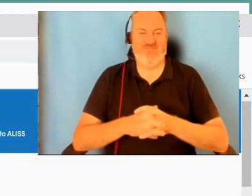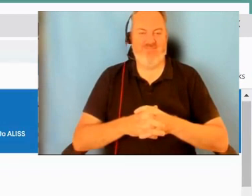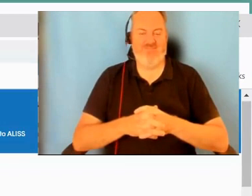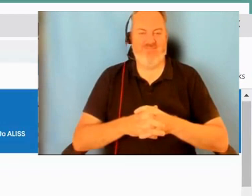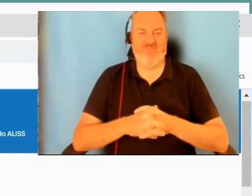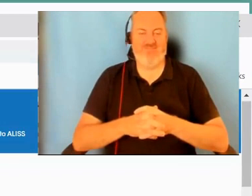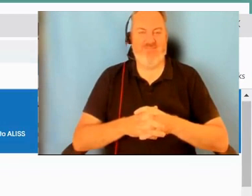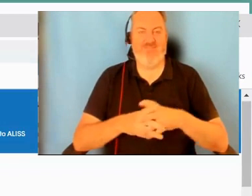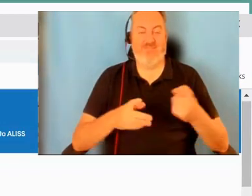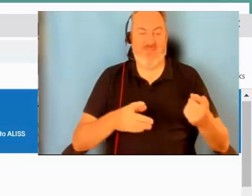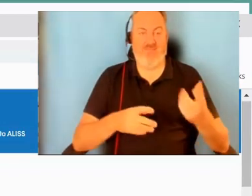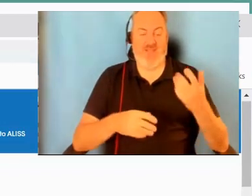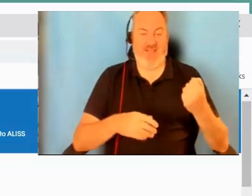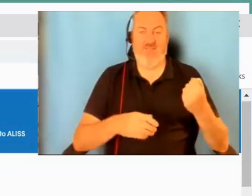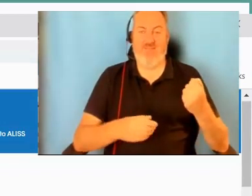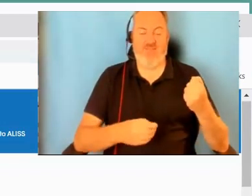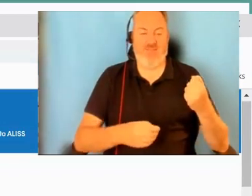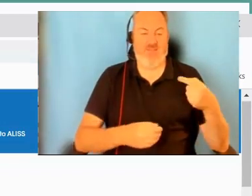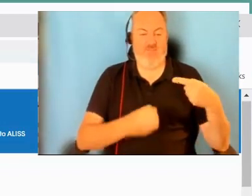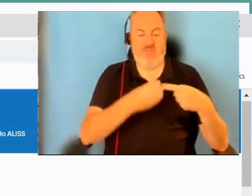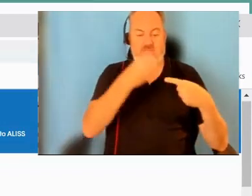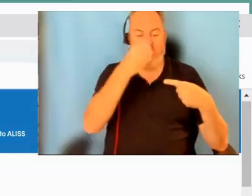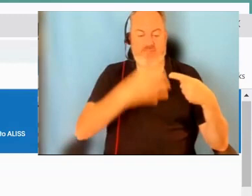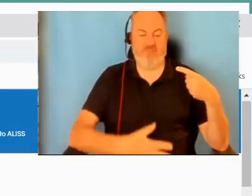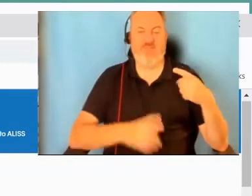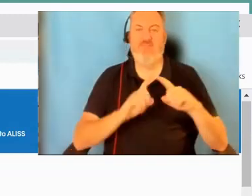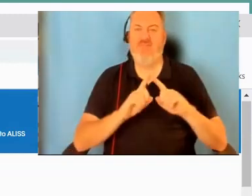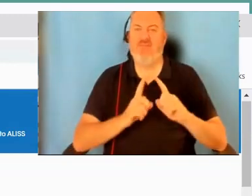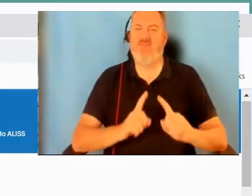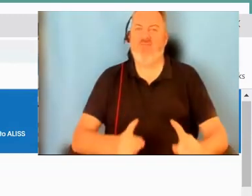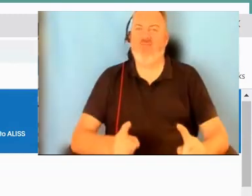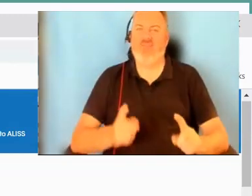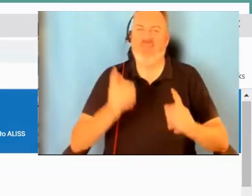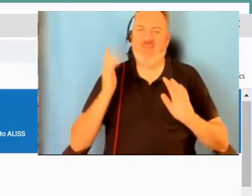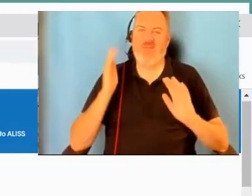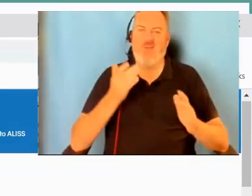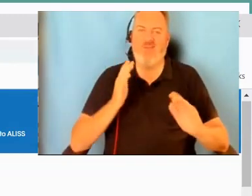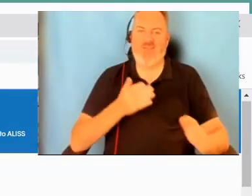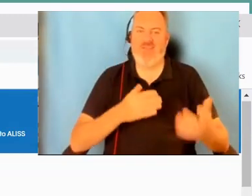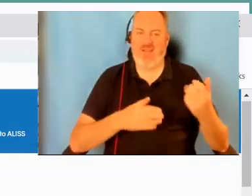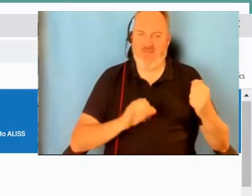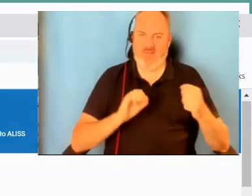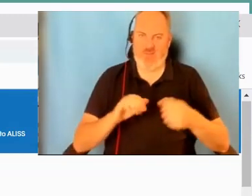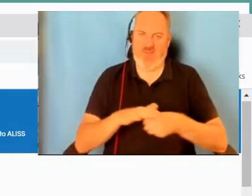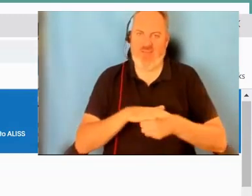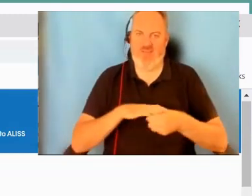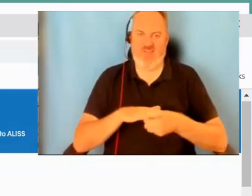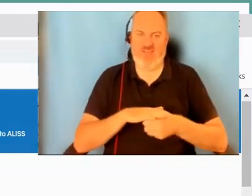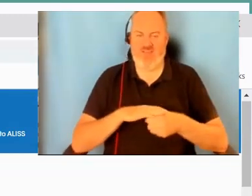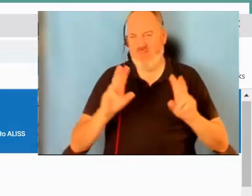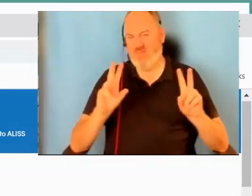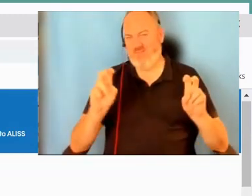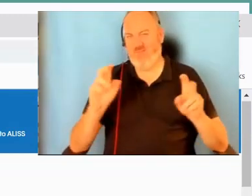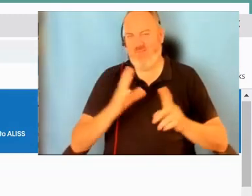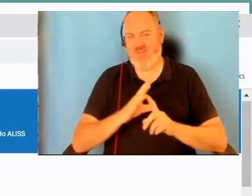And the screenshot that I have up here just tells you the different search results that we've got. And what you can do